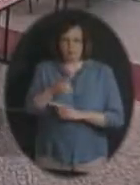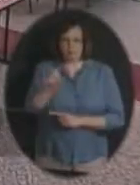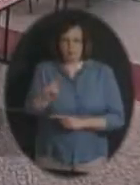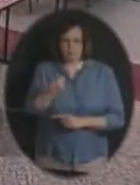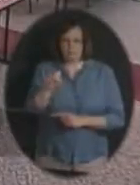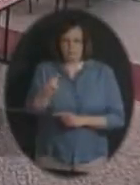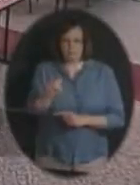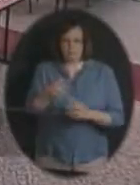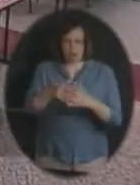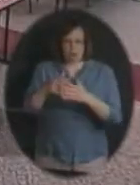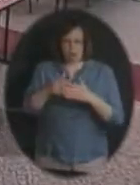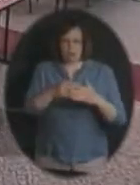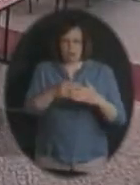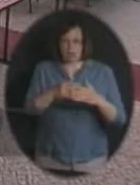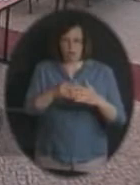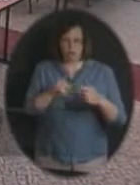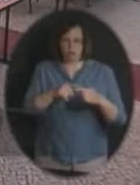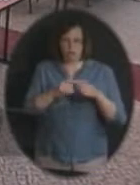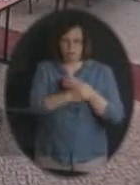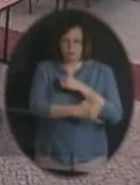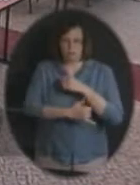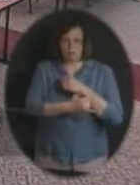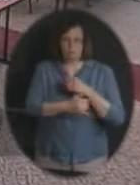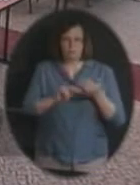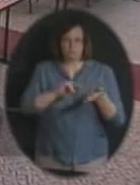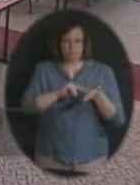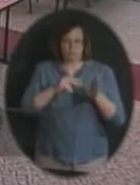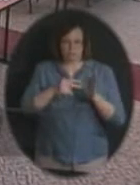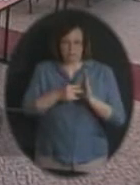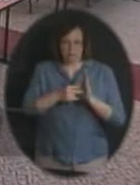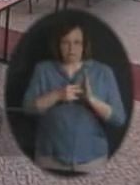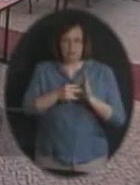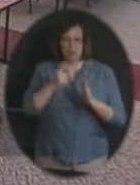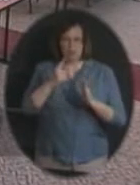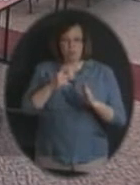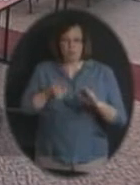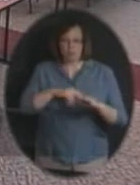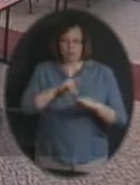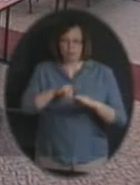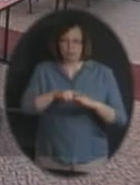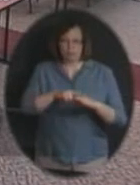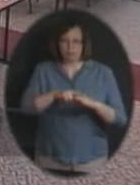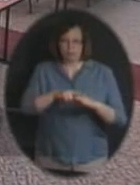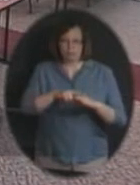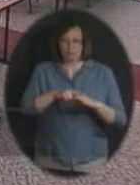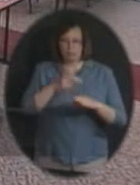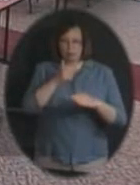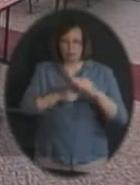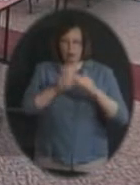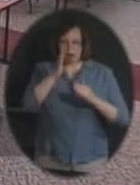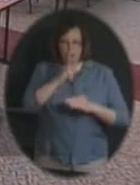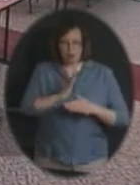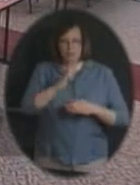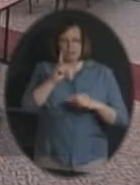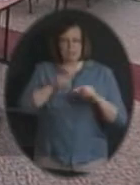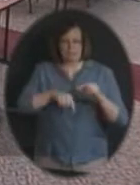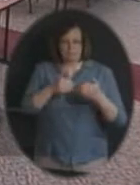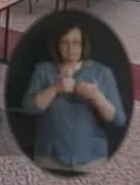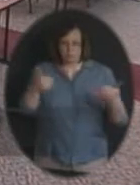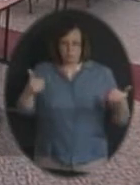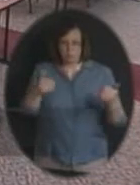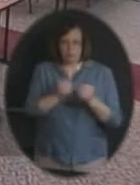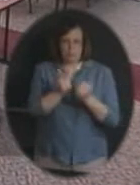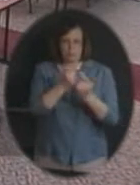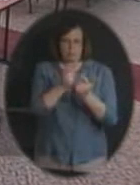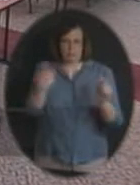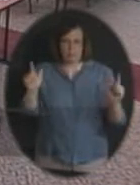the United States of America and to the republic for which it stands, one nation, under God,